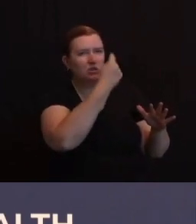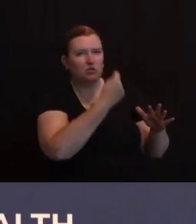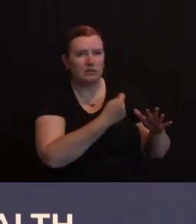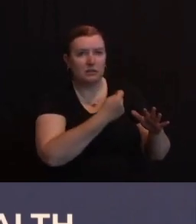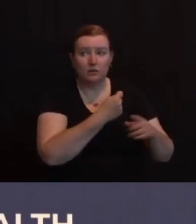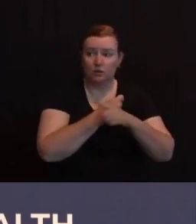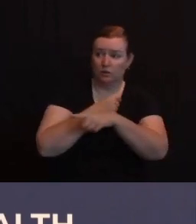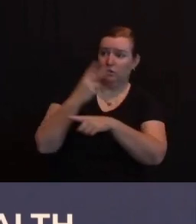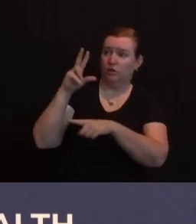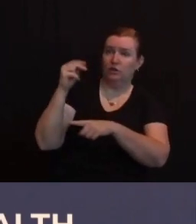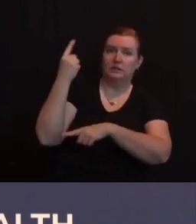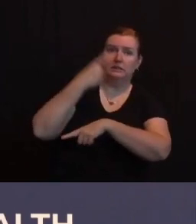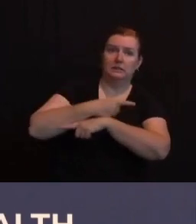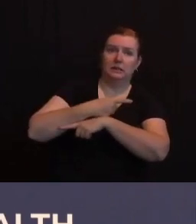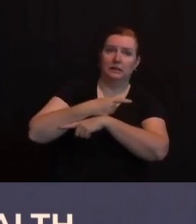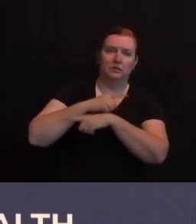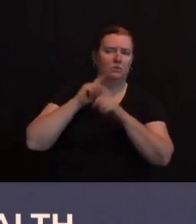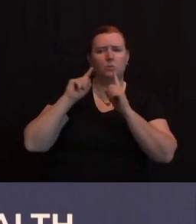an option.